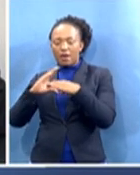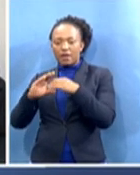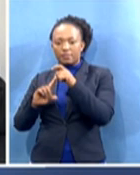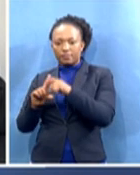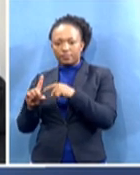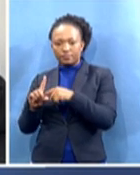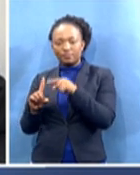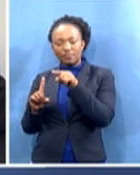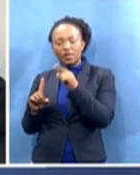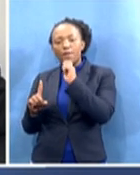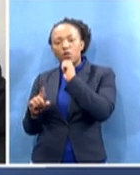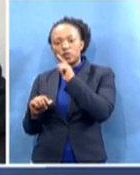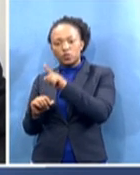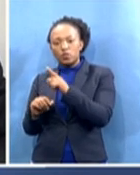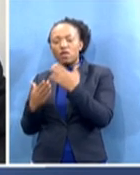time to speak to us.